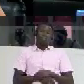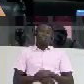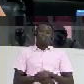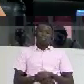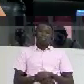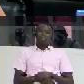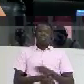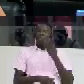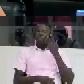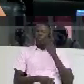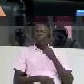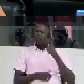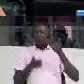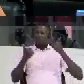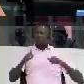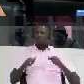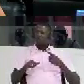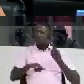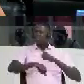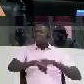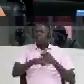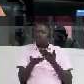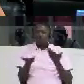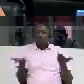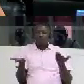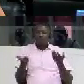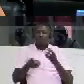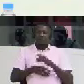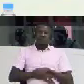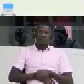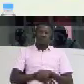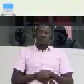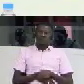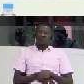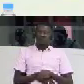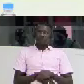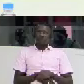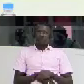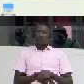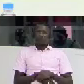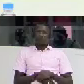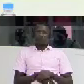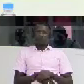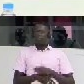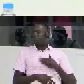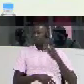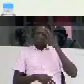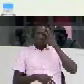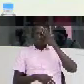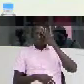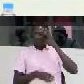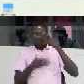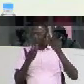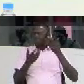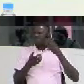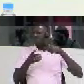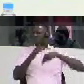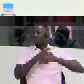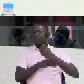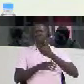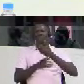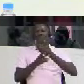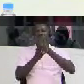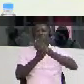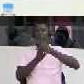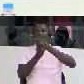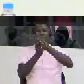it? Loolu kañ la woon yan jamono la woon. boobu dana nekk 1996 yooyu 97.